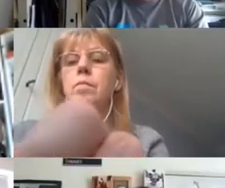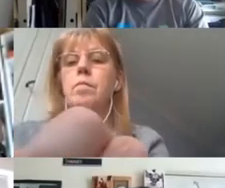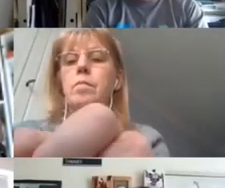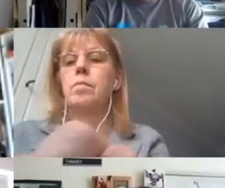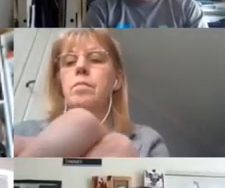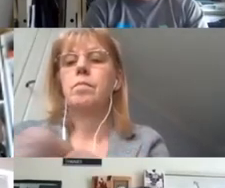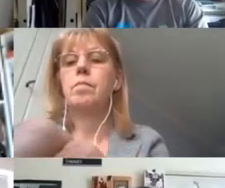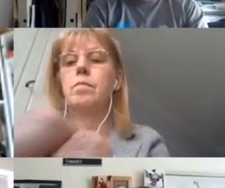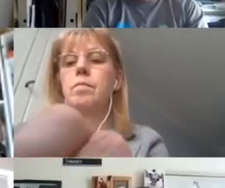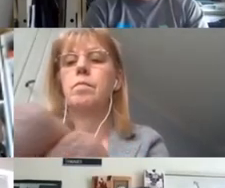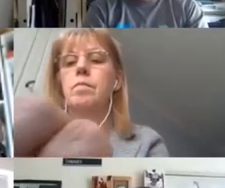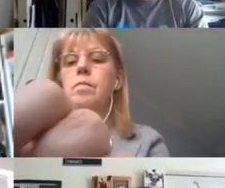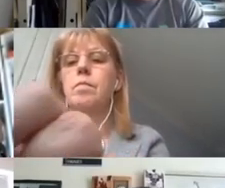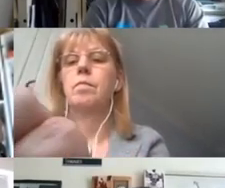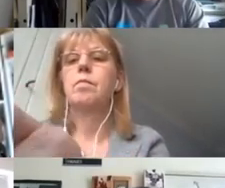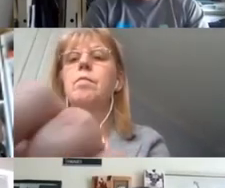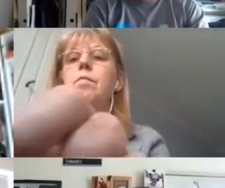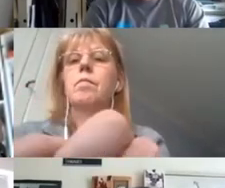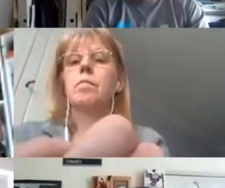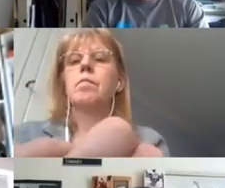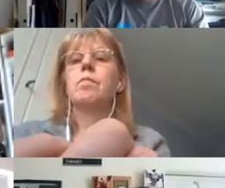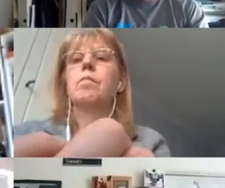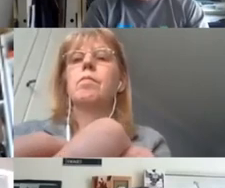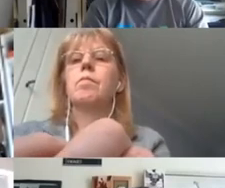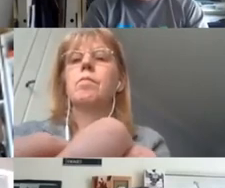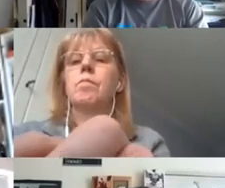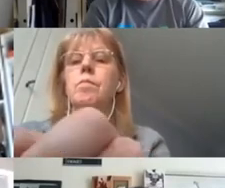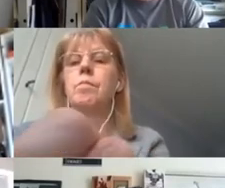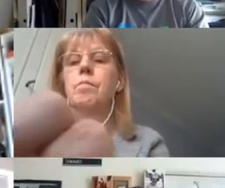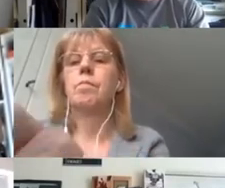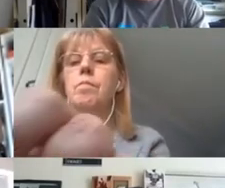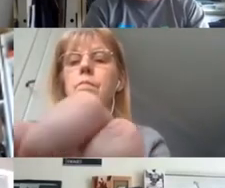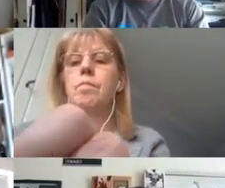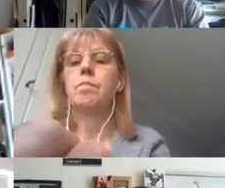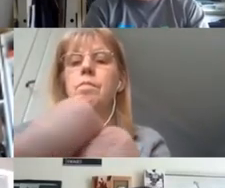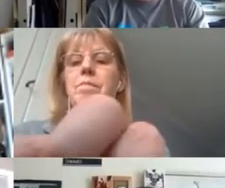So thank you very much, and look forward to collaborating more.